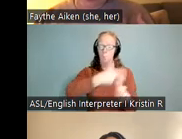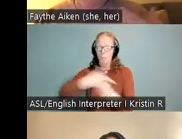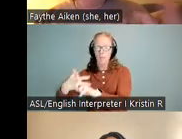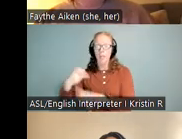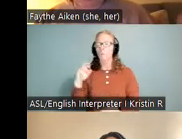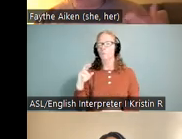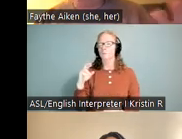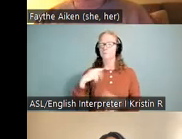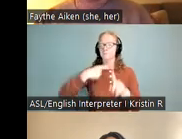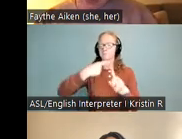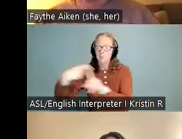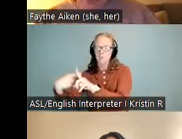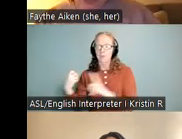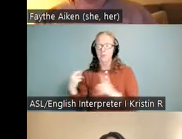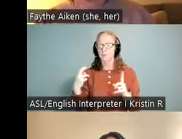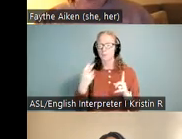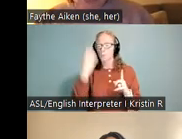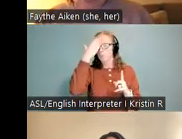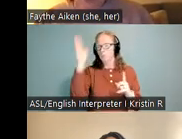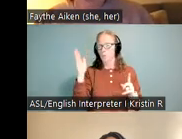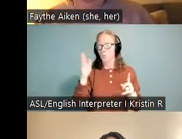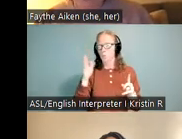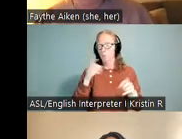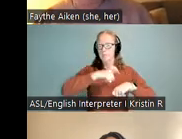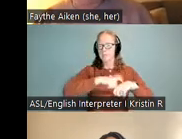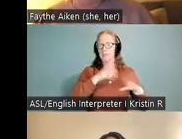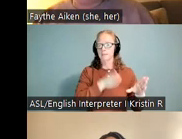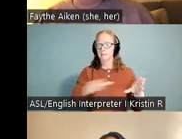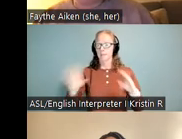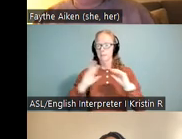or monthly, or since we don't know the cadence in which the board will meet,